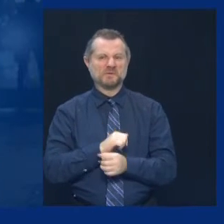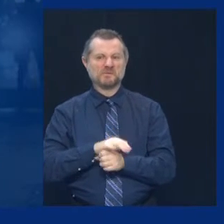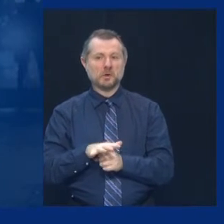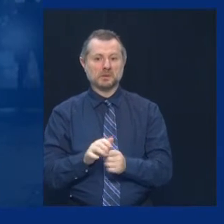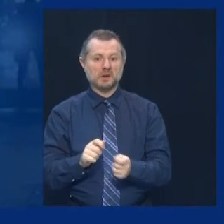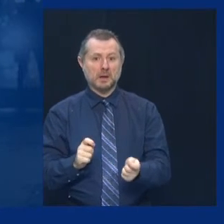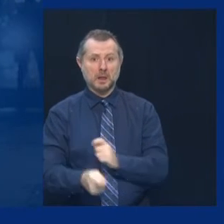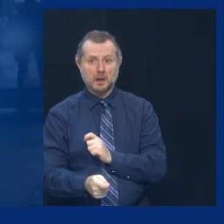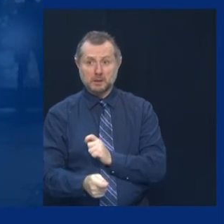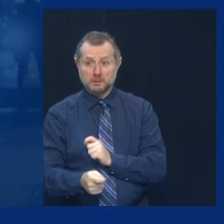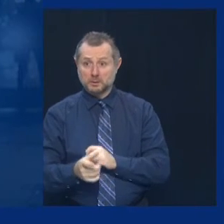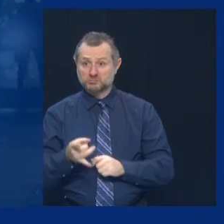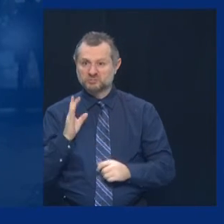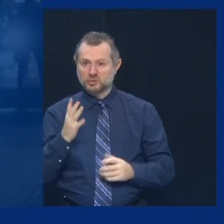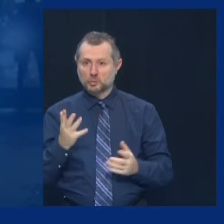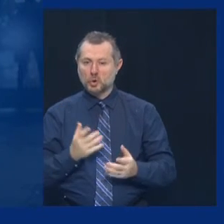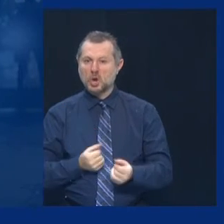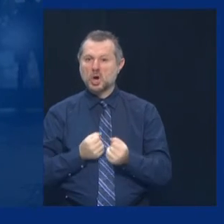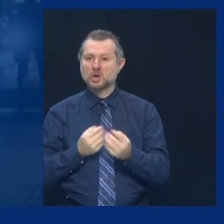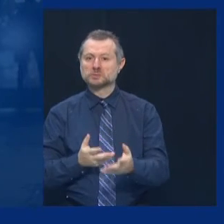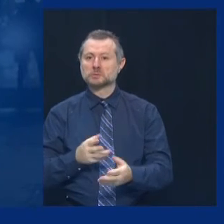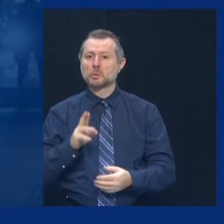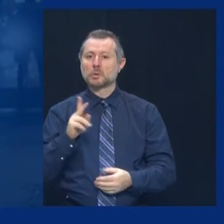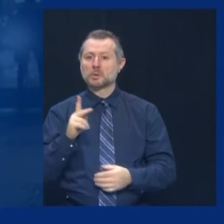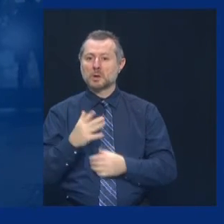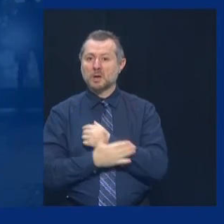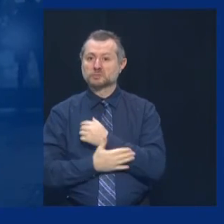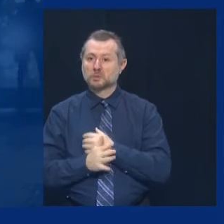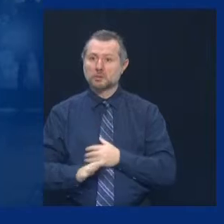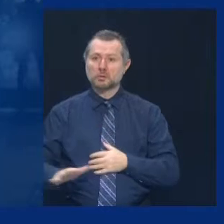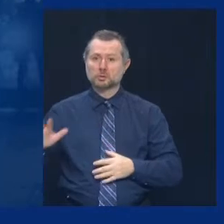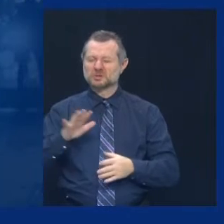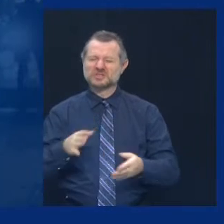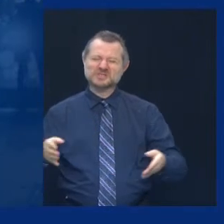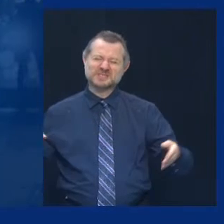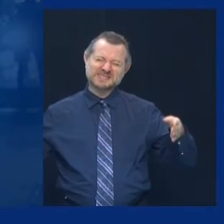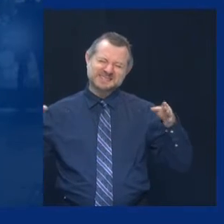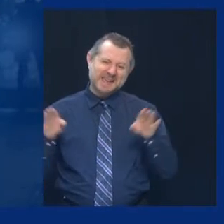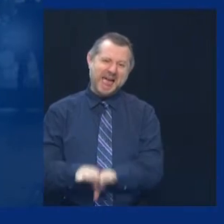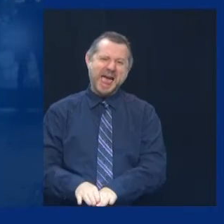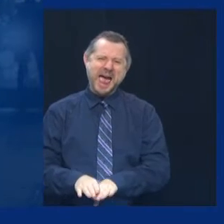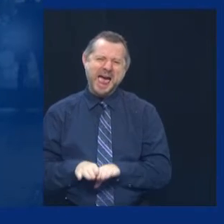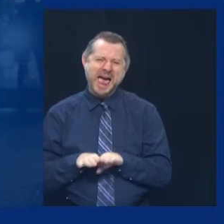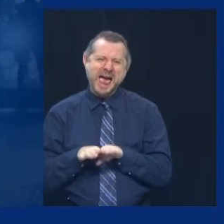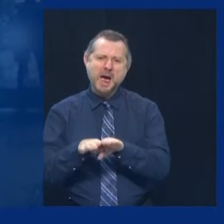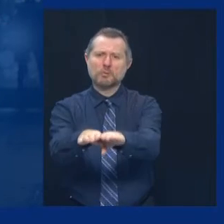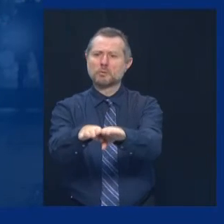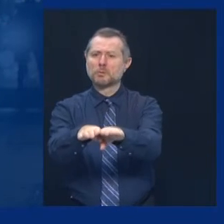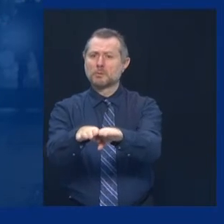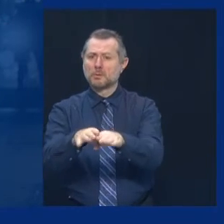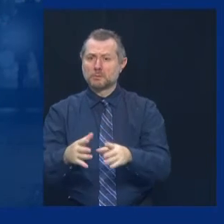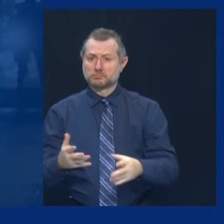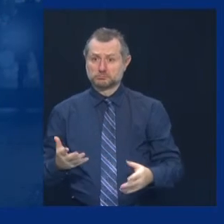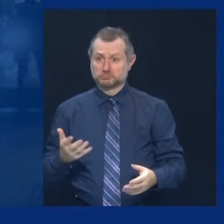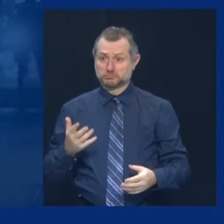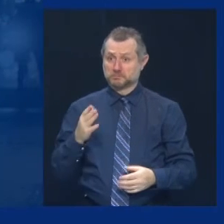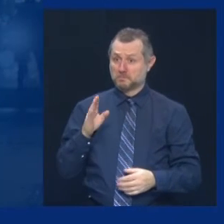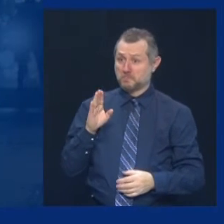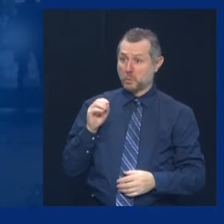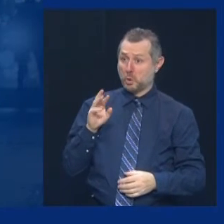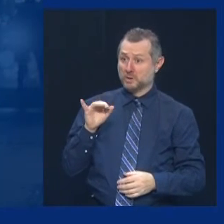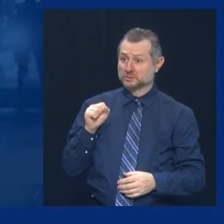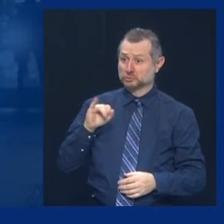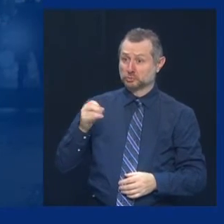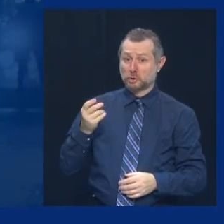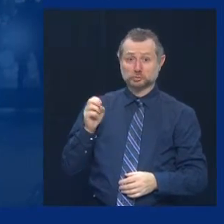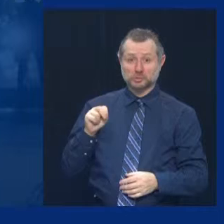again. If the UK believes the strain is so serious that Boris Johnson, who said the week before, we're not going to